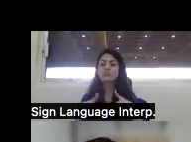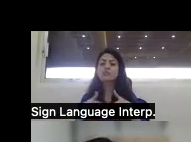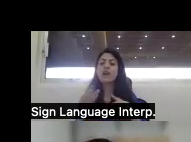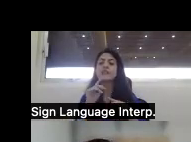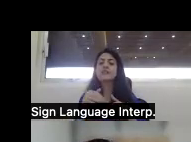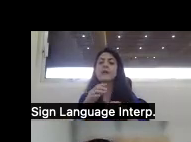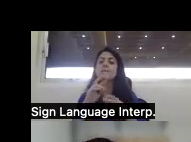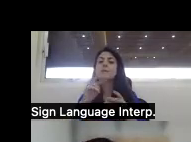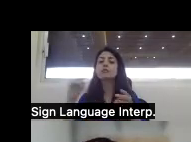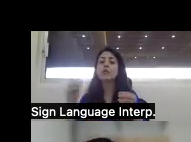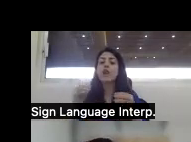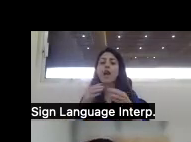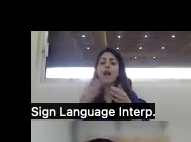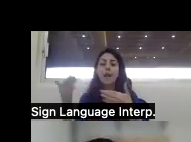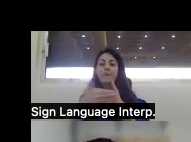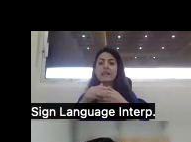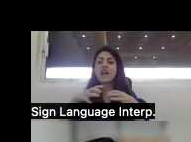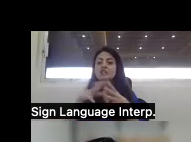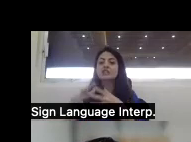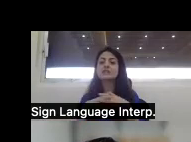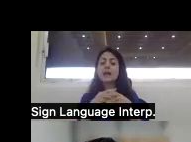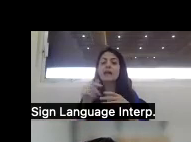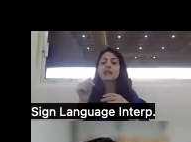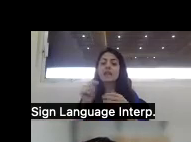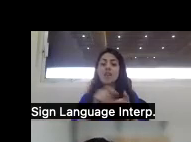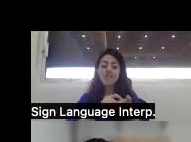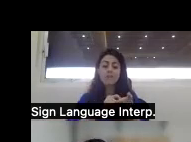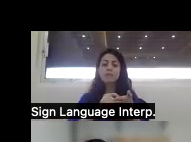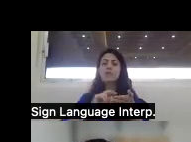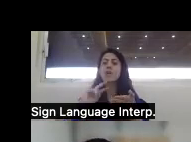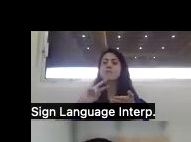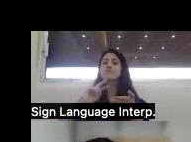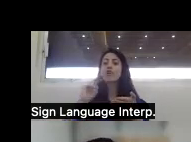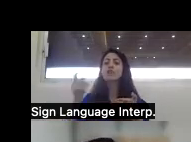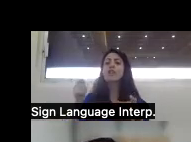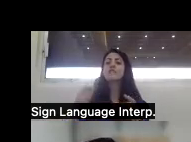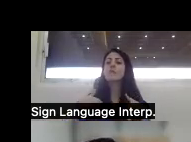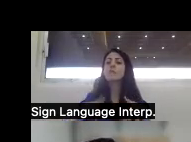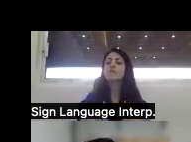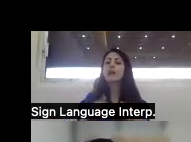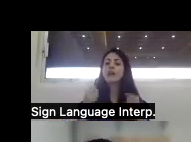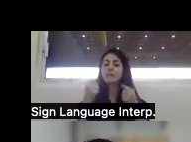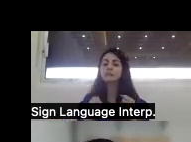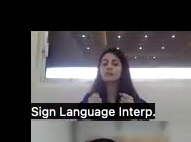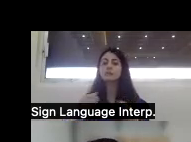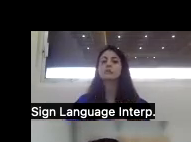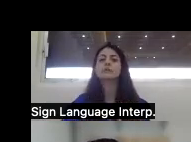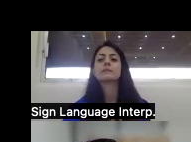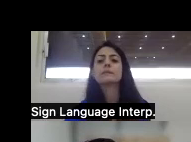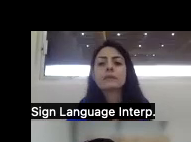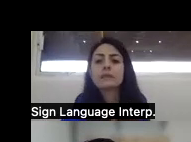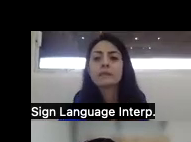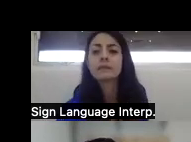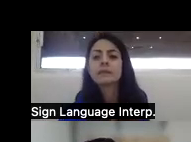floors, towards extending protection to persons with disabilities, protecting workers in all forms of employment, linking social protection